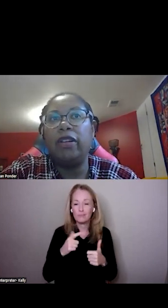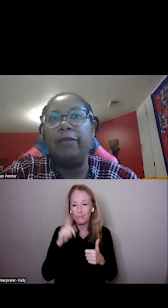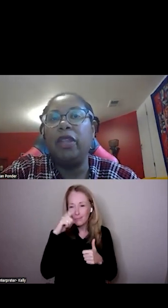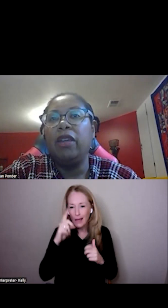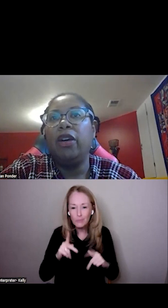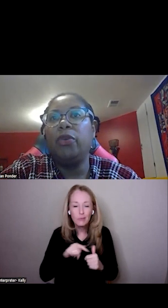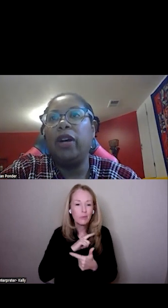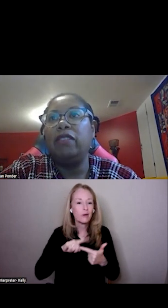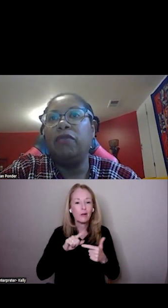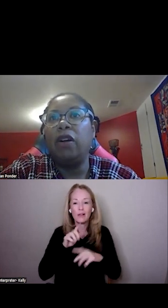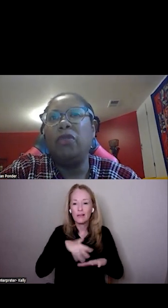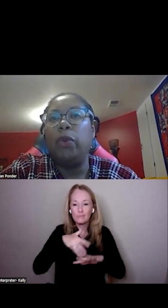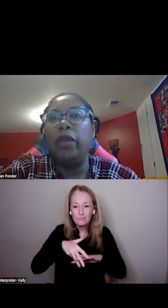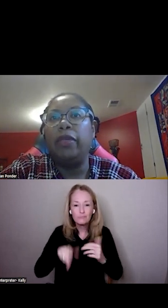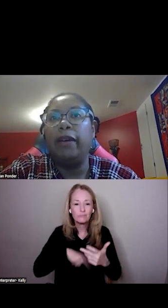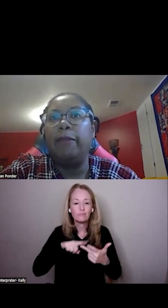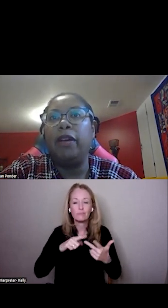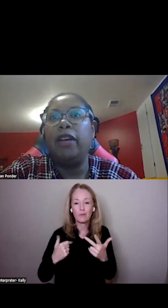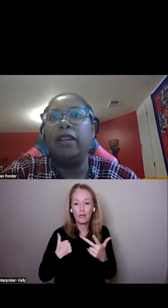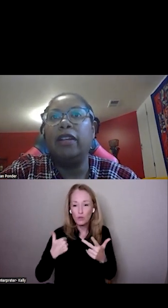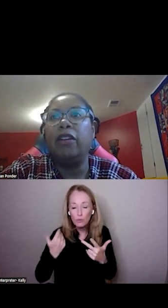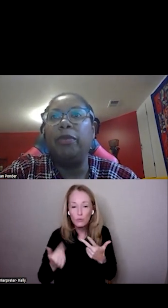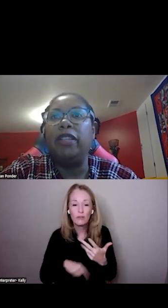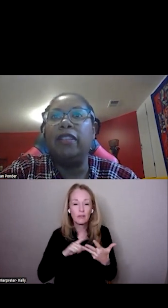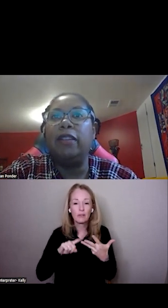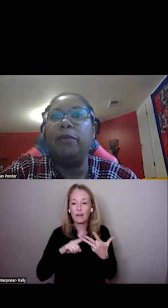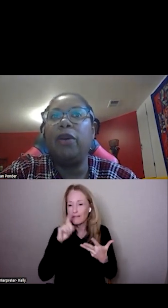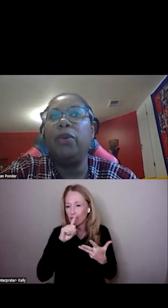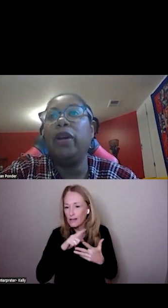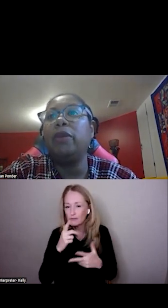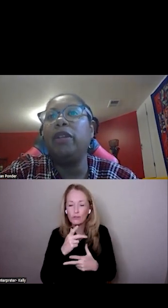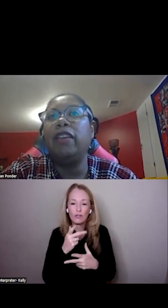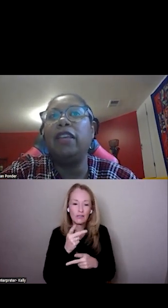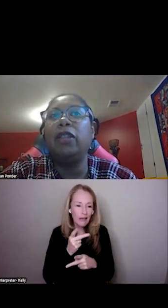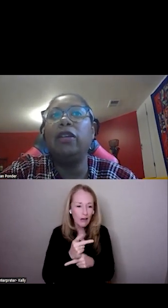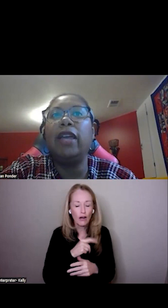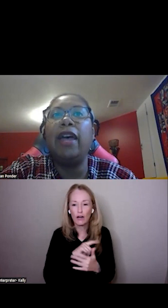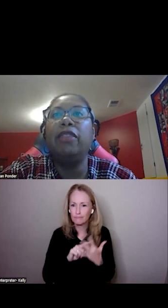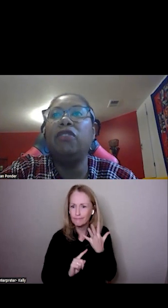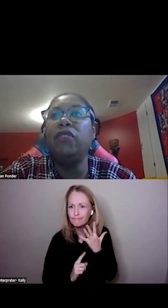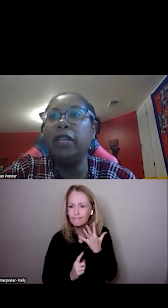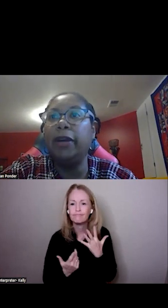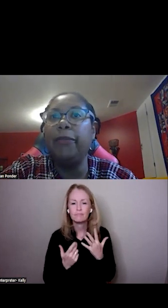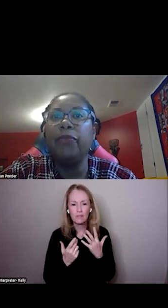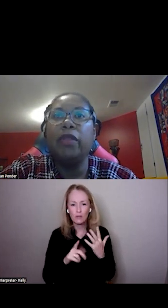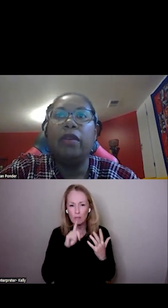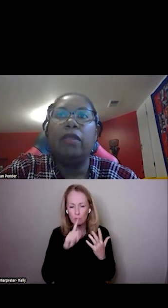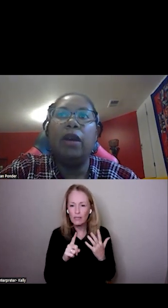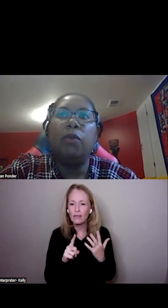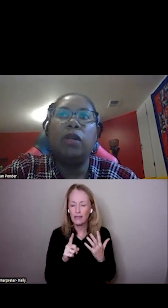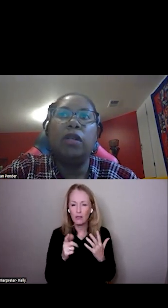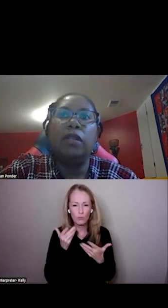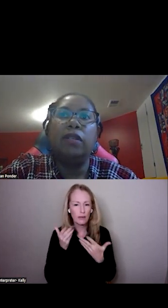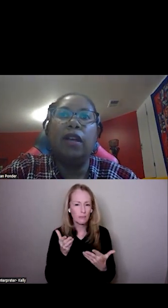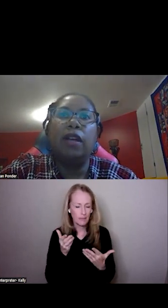involved or otherwise involved with a government system. We recommend taking a look at this video